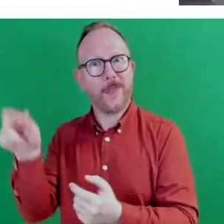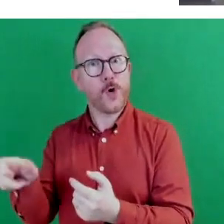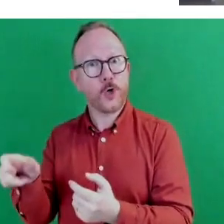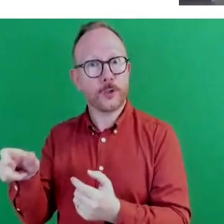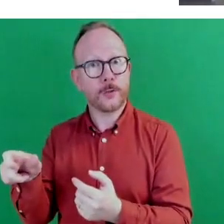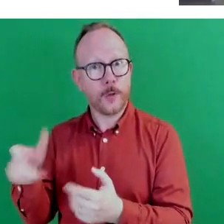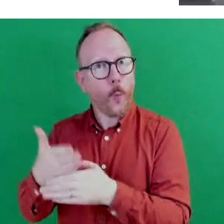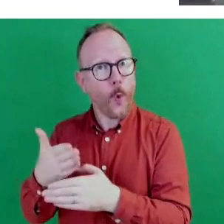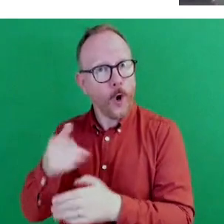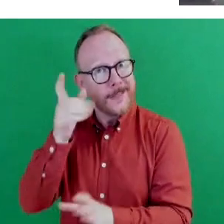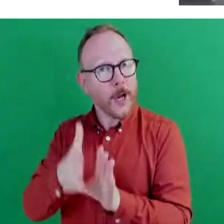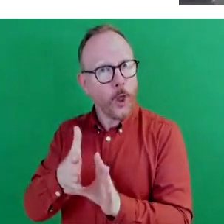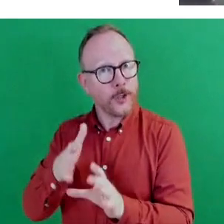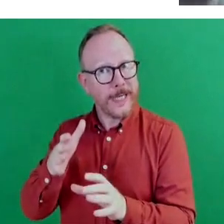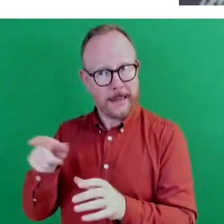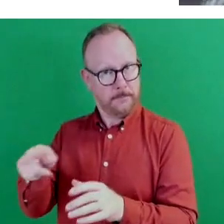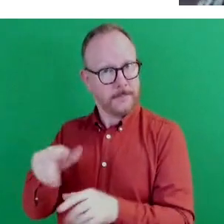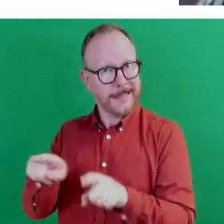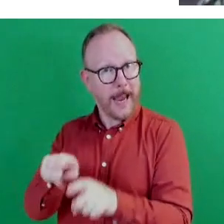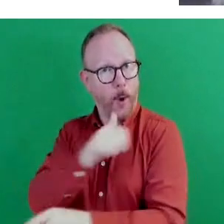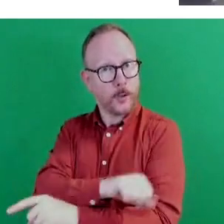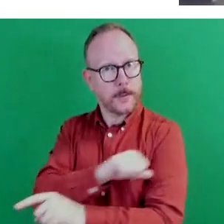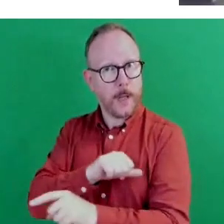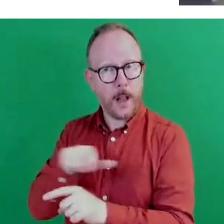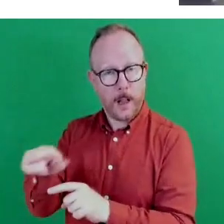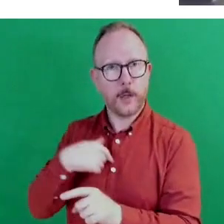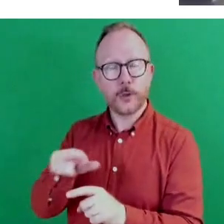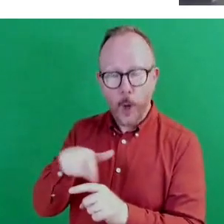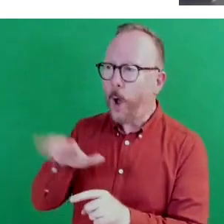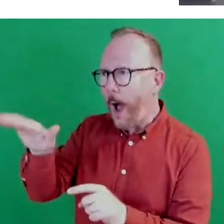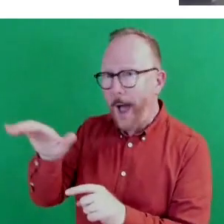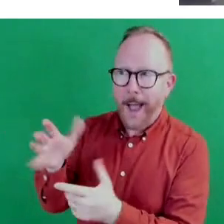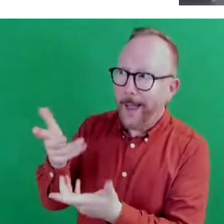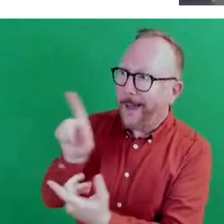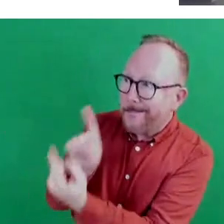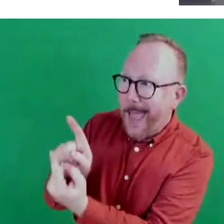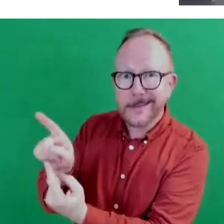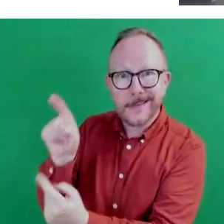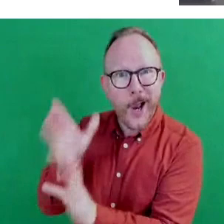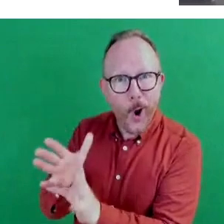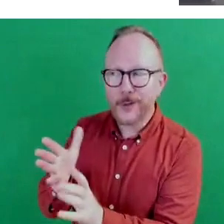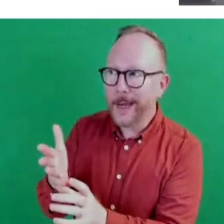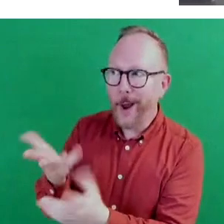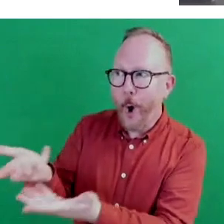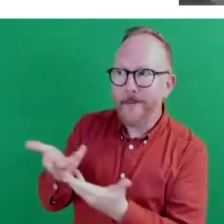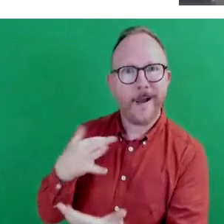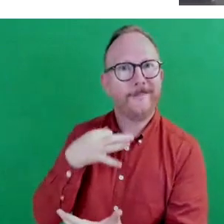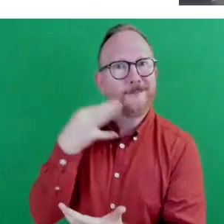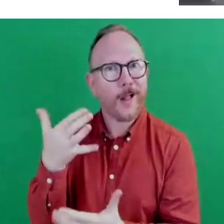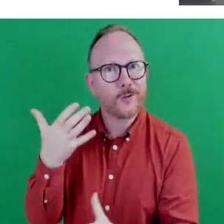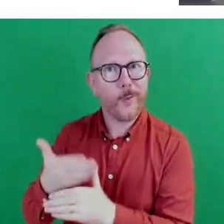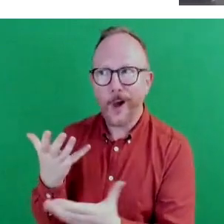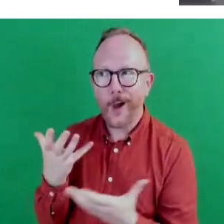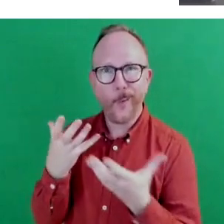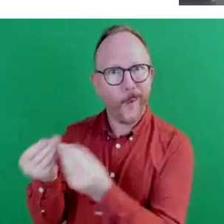worked in the health kind of department, and I managed to get some voluntary work there. So I did probably maybe 8